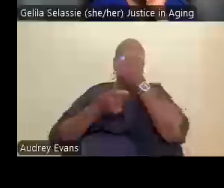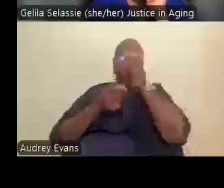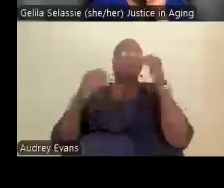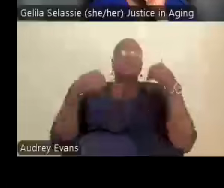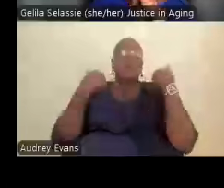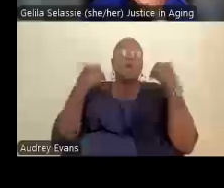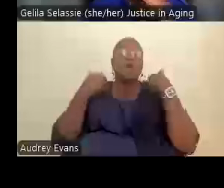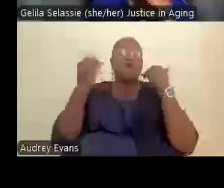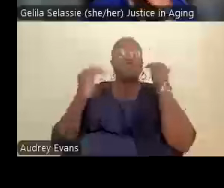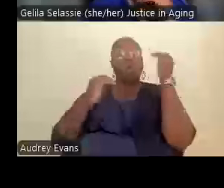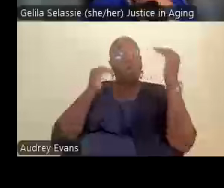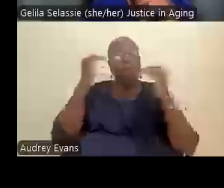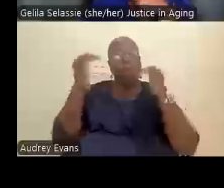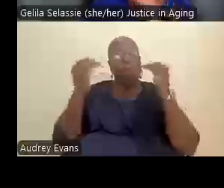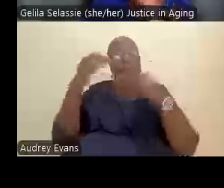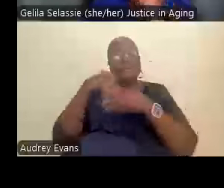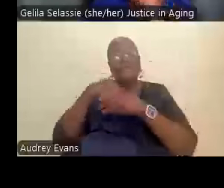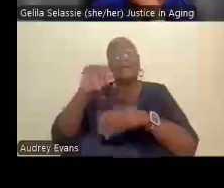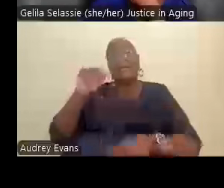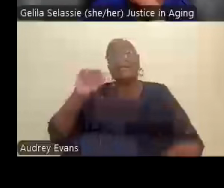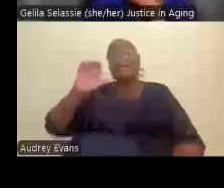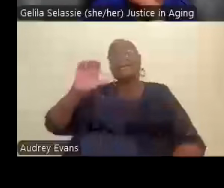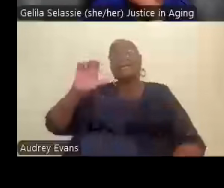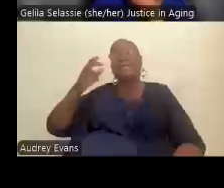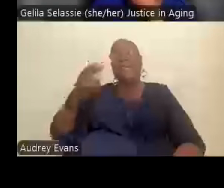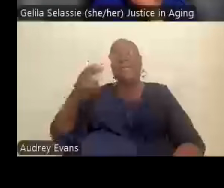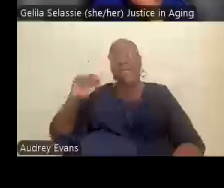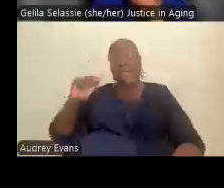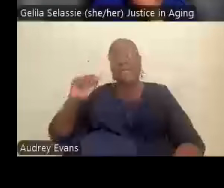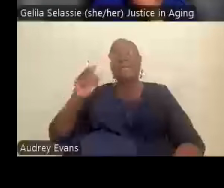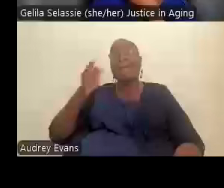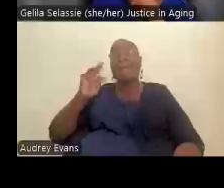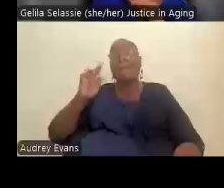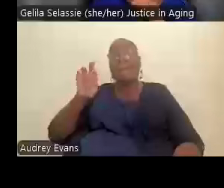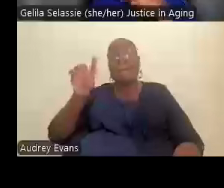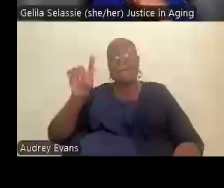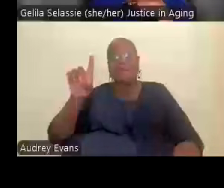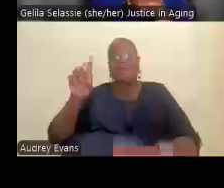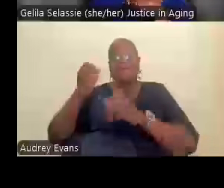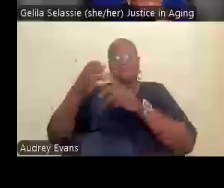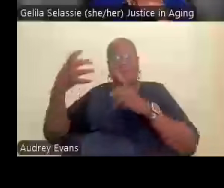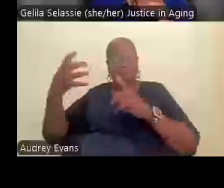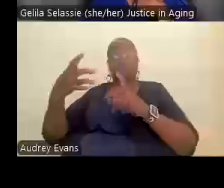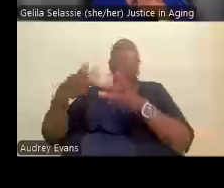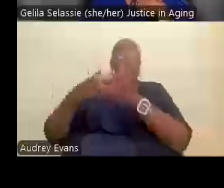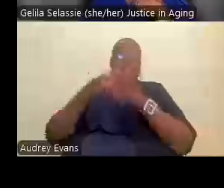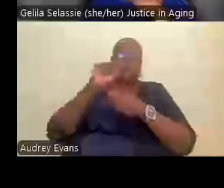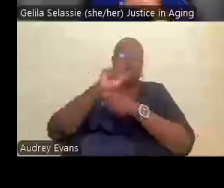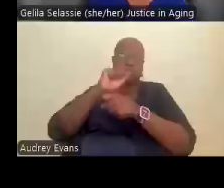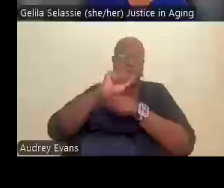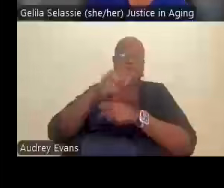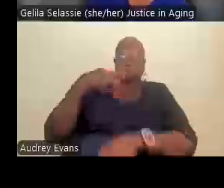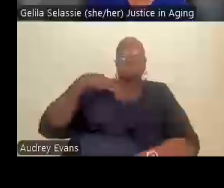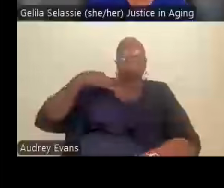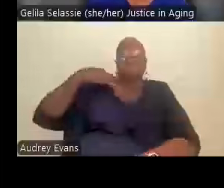adults enrolled in that ACA Medicaid expansion we covered earlier will be required to work, volunteer, or go